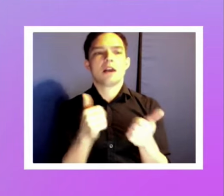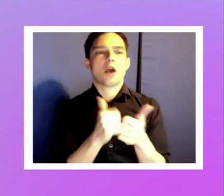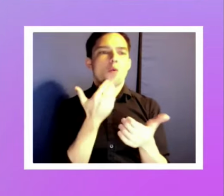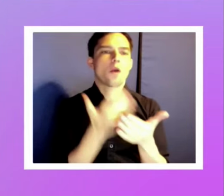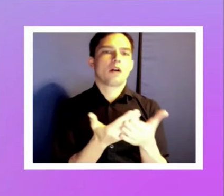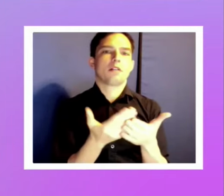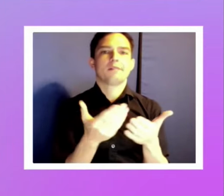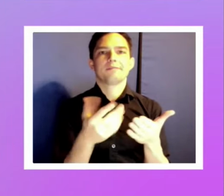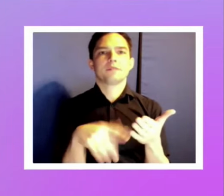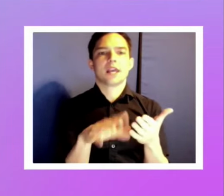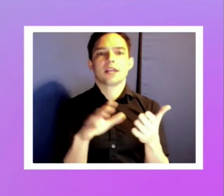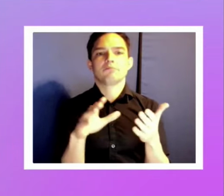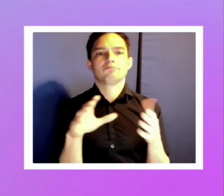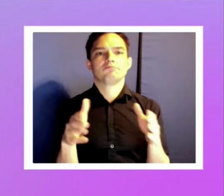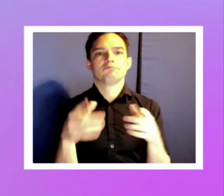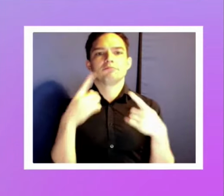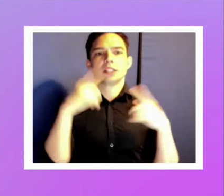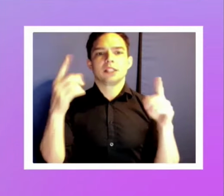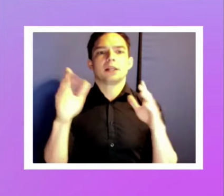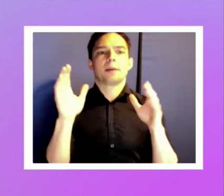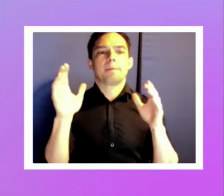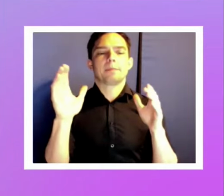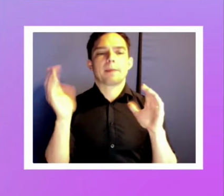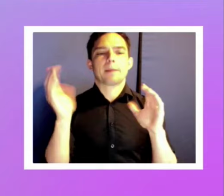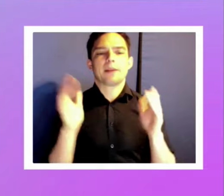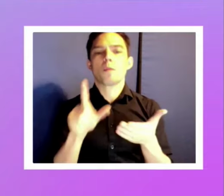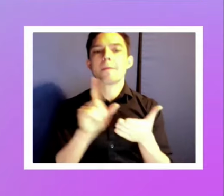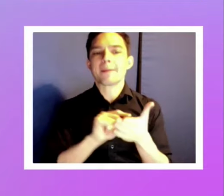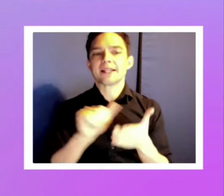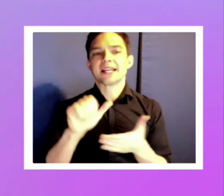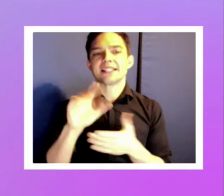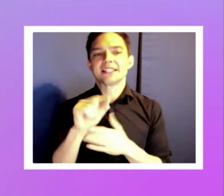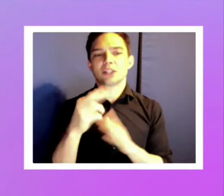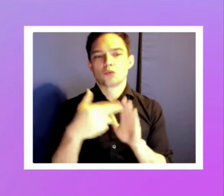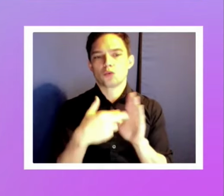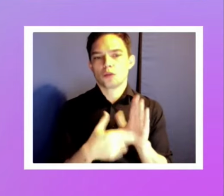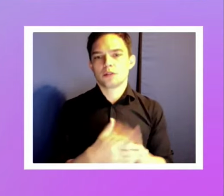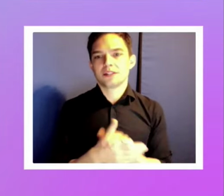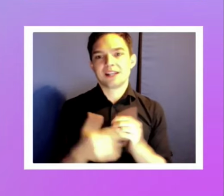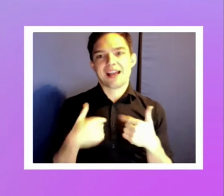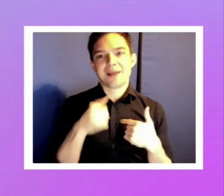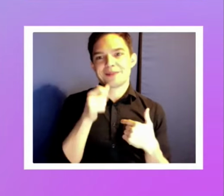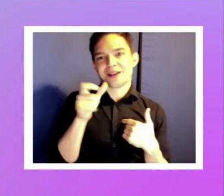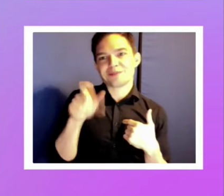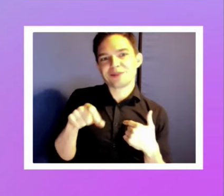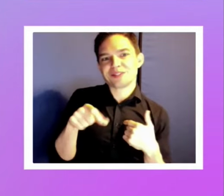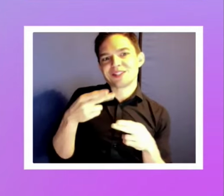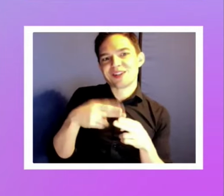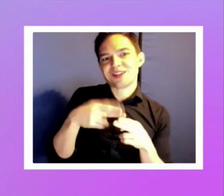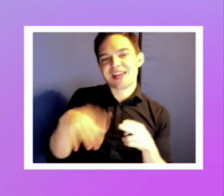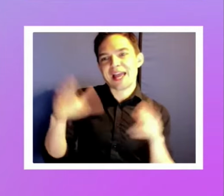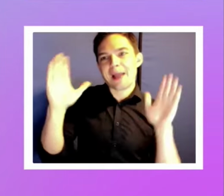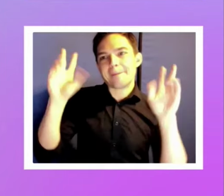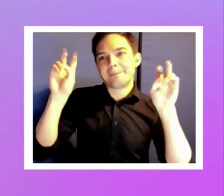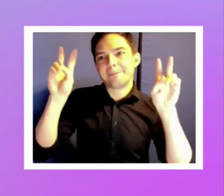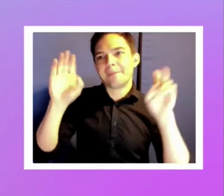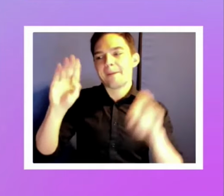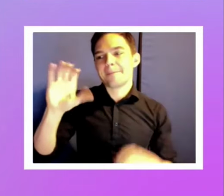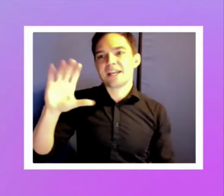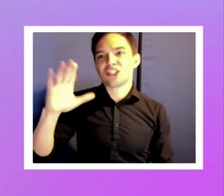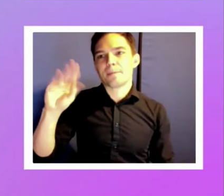do compared to these published ACT rules. I'm really not supposed to call this a benchmark, but